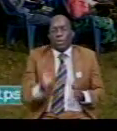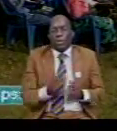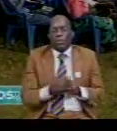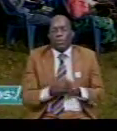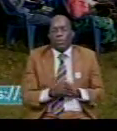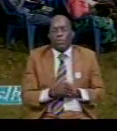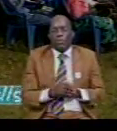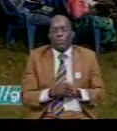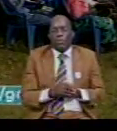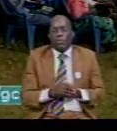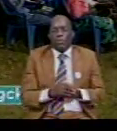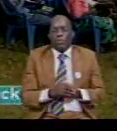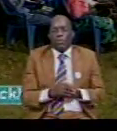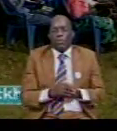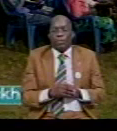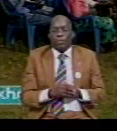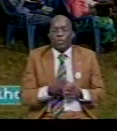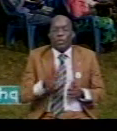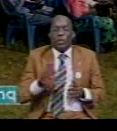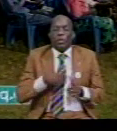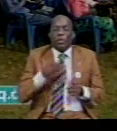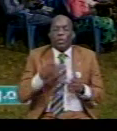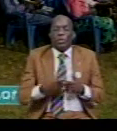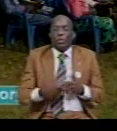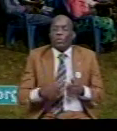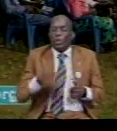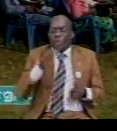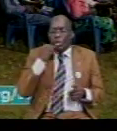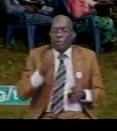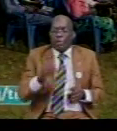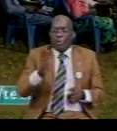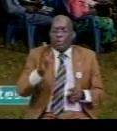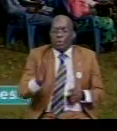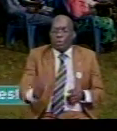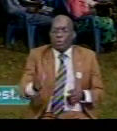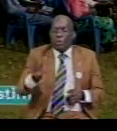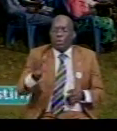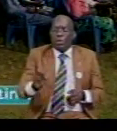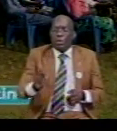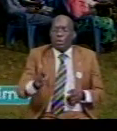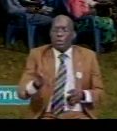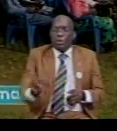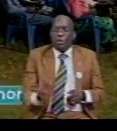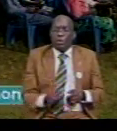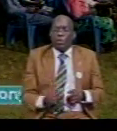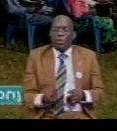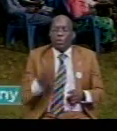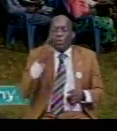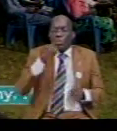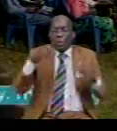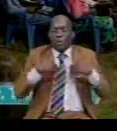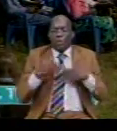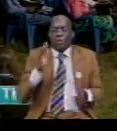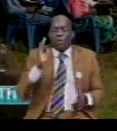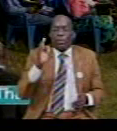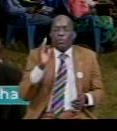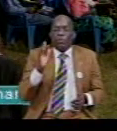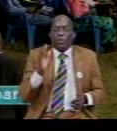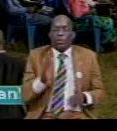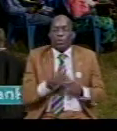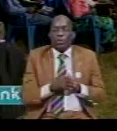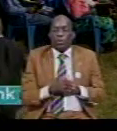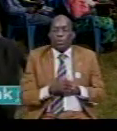Next, we have Mary, who has a testimony.